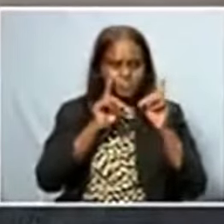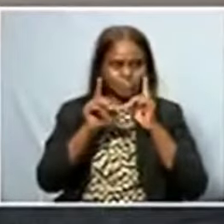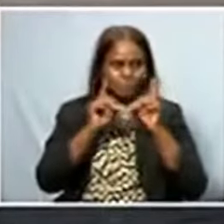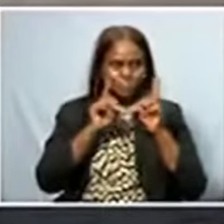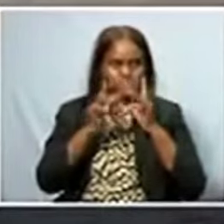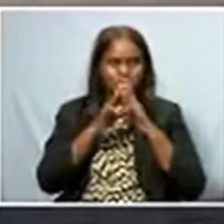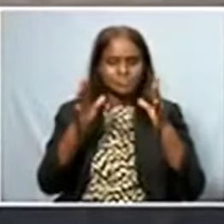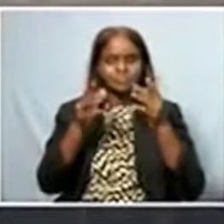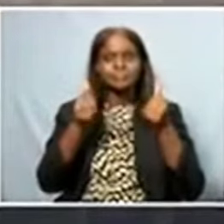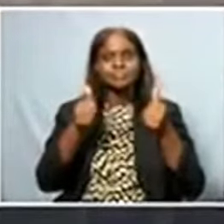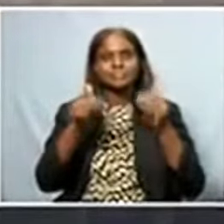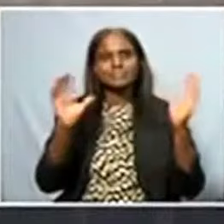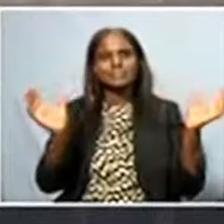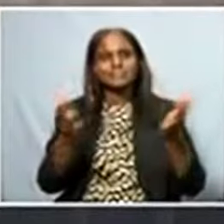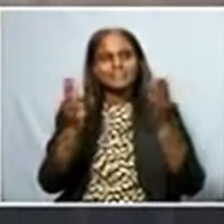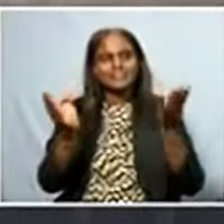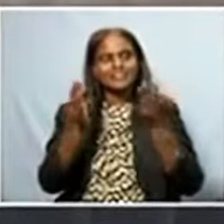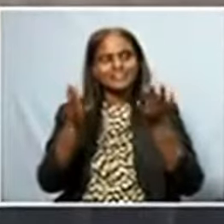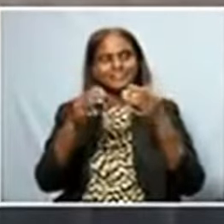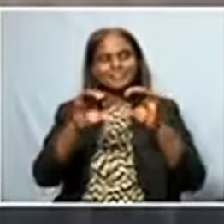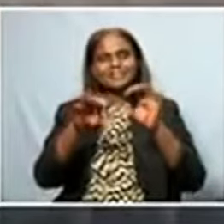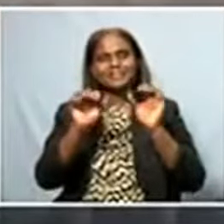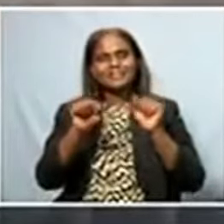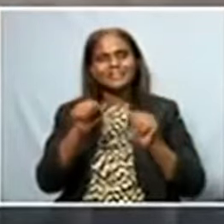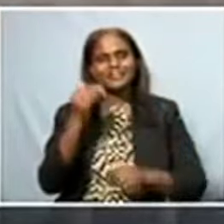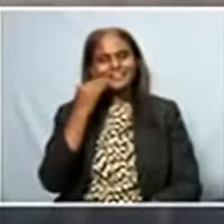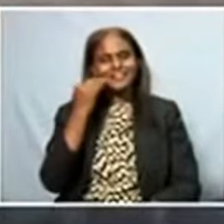Huh? It's encouraging. You can proceed.